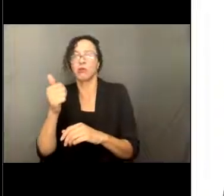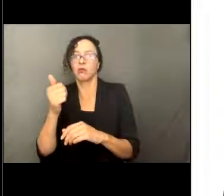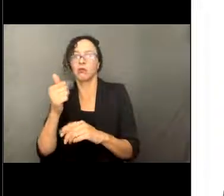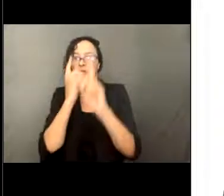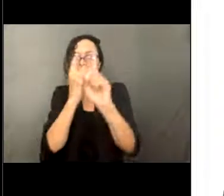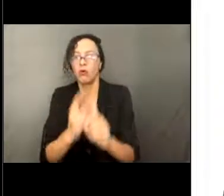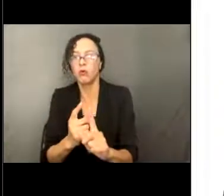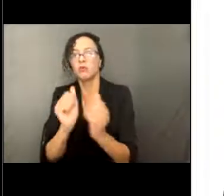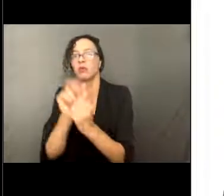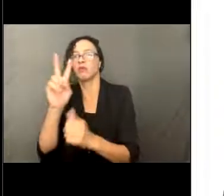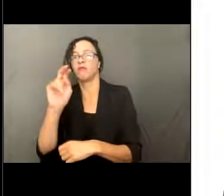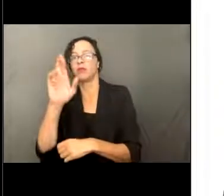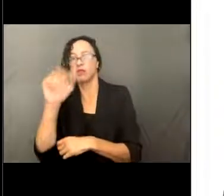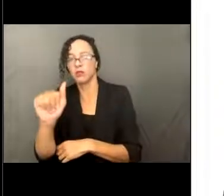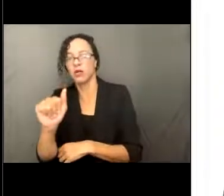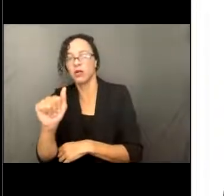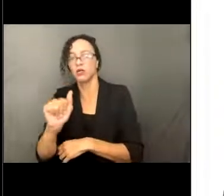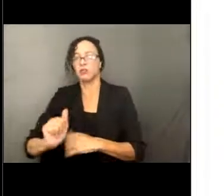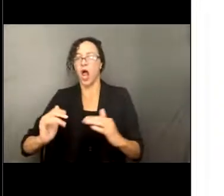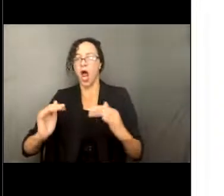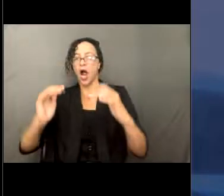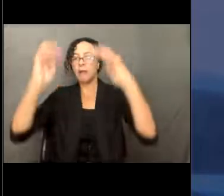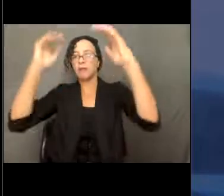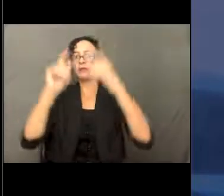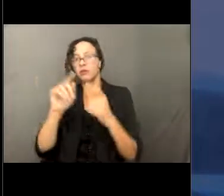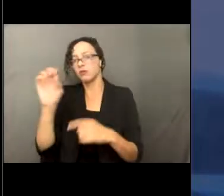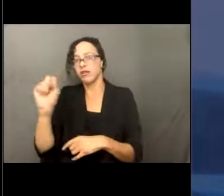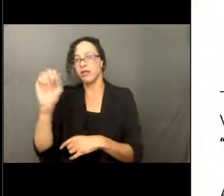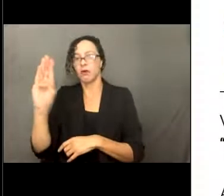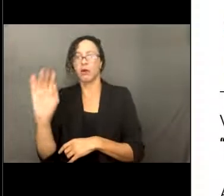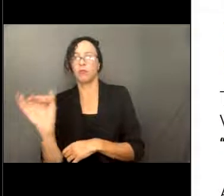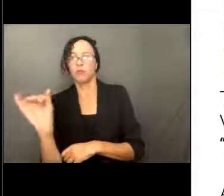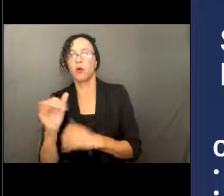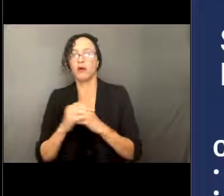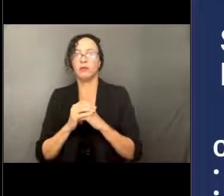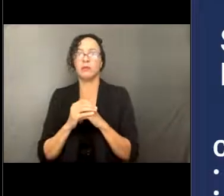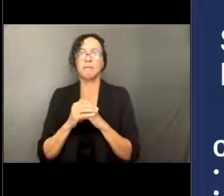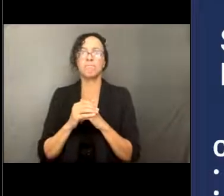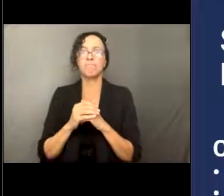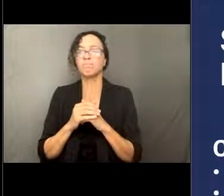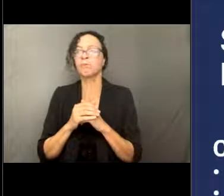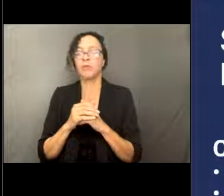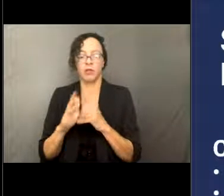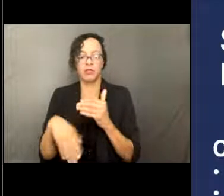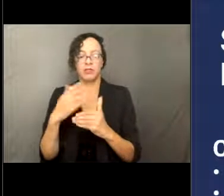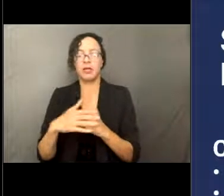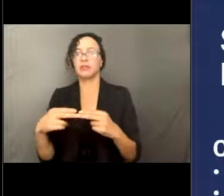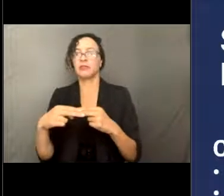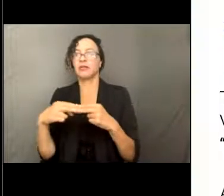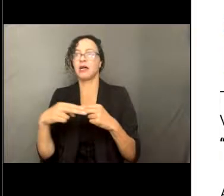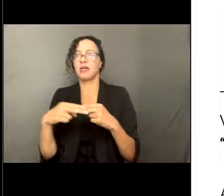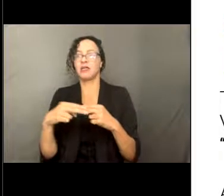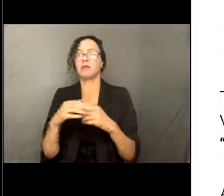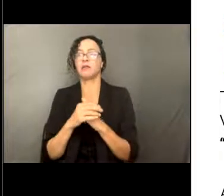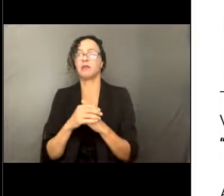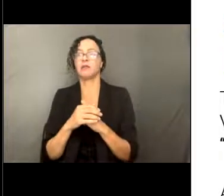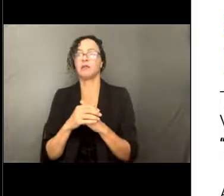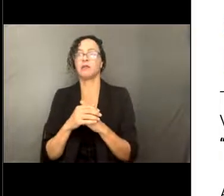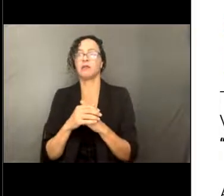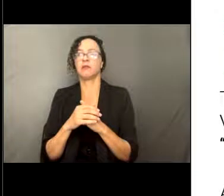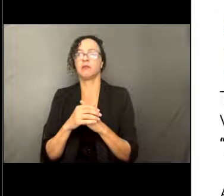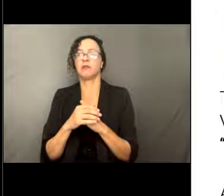Ventura up to Santa Barbara as well. So next slide. Central Coast Coalition is